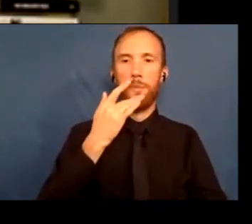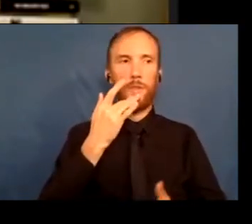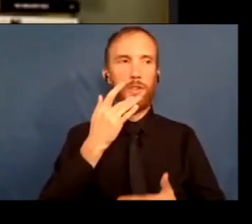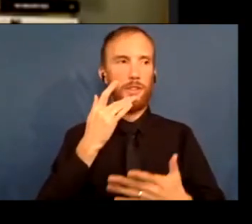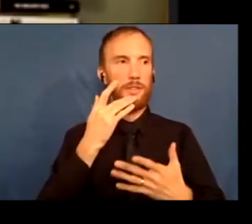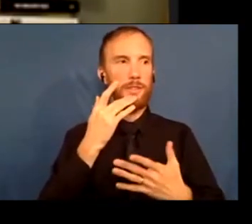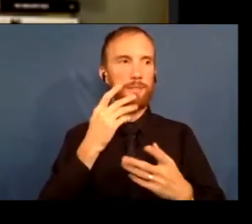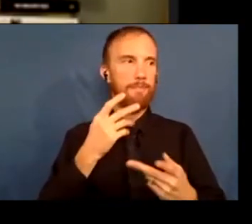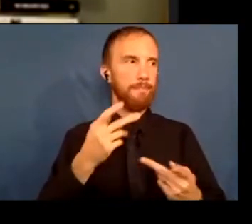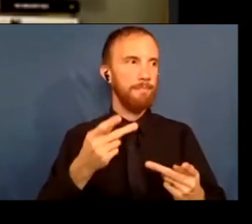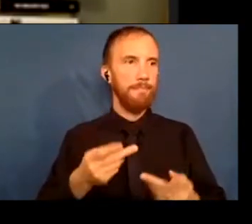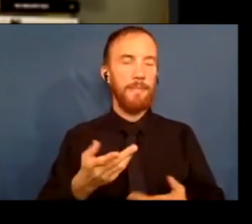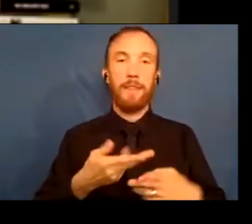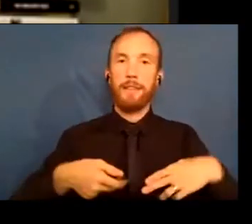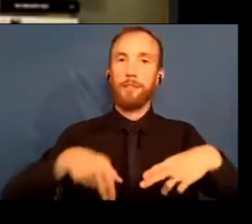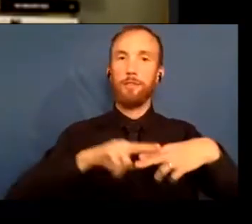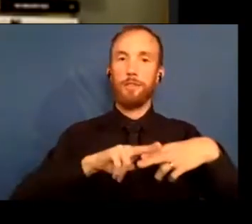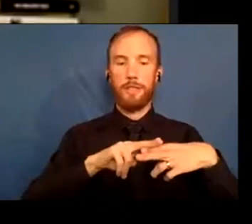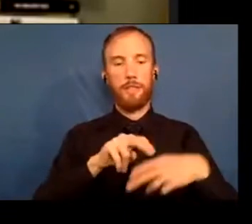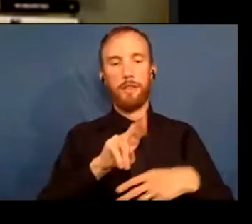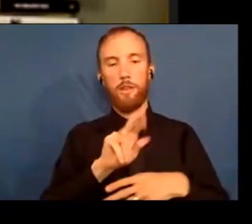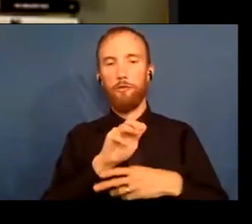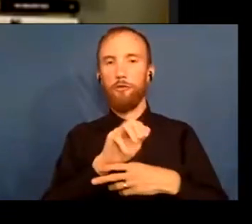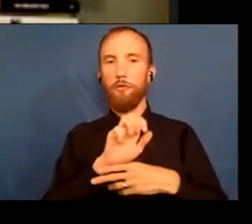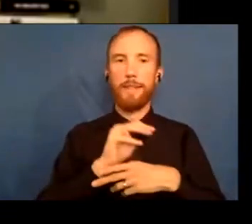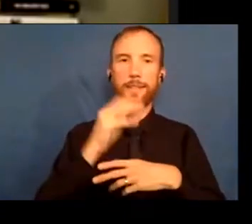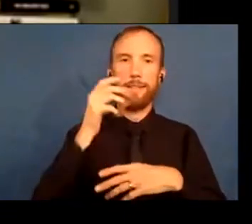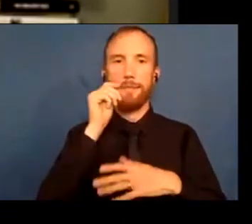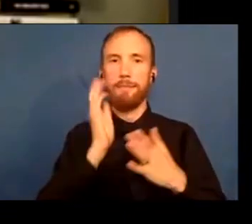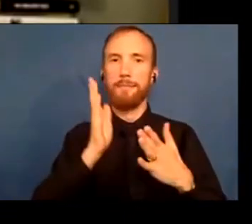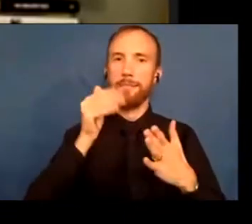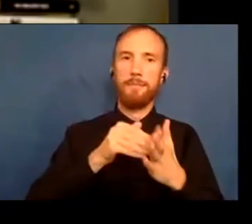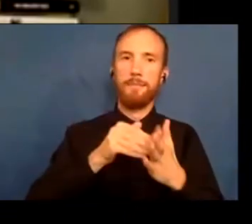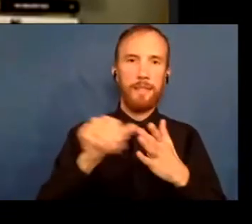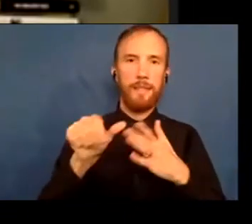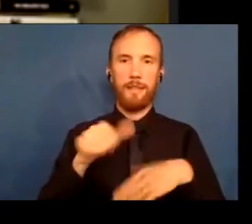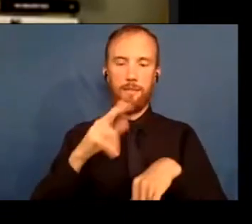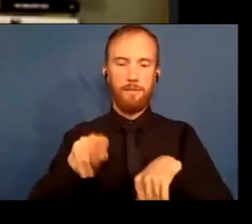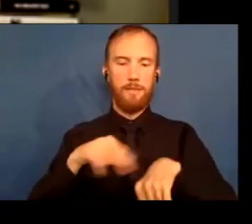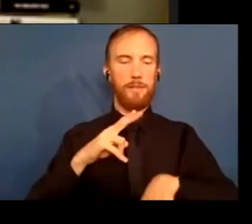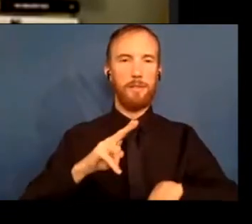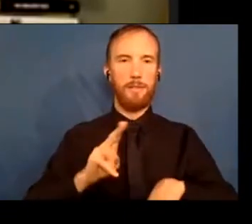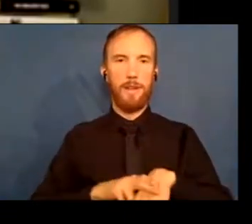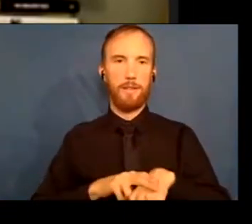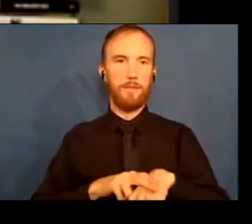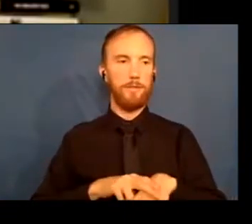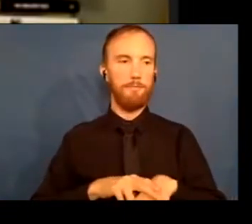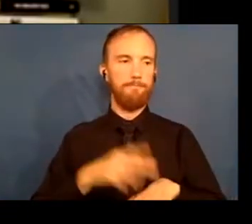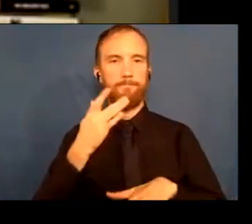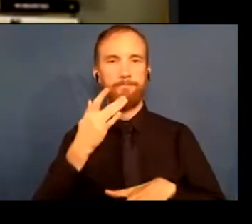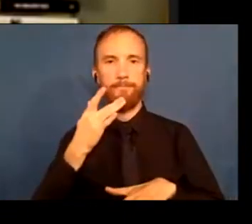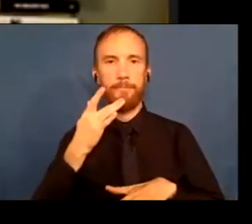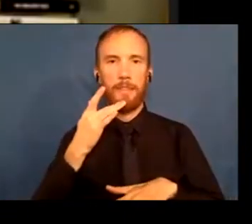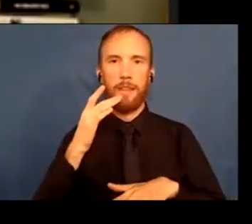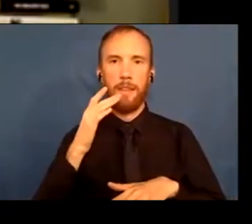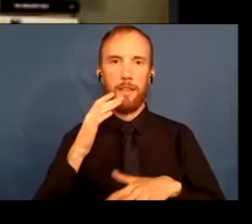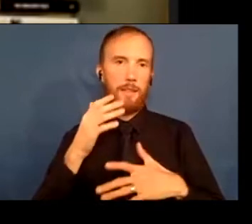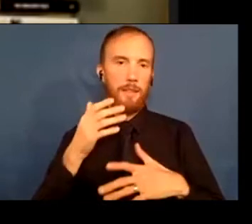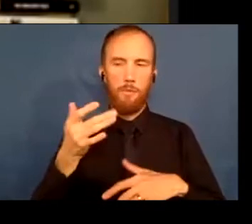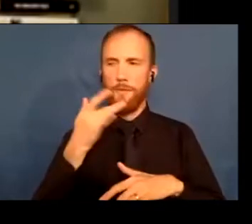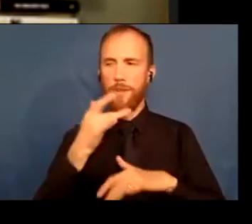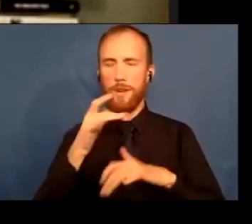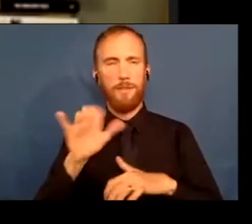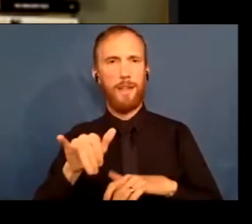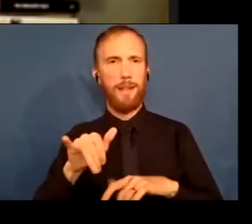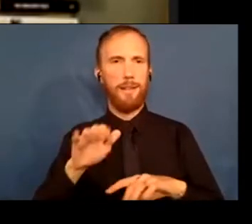jingoism than try to manage that fact that a broken system has come to rely more and more on the unpaid